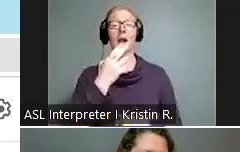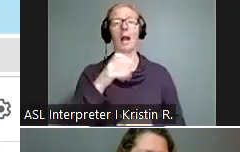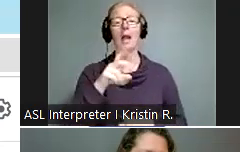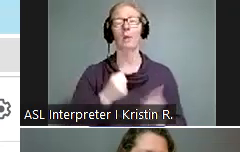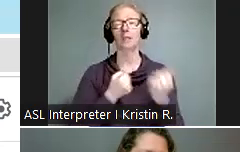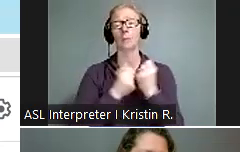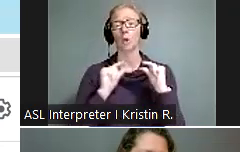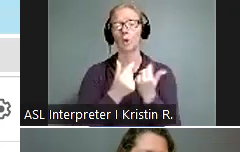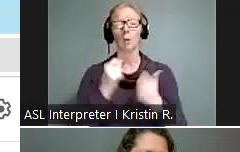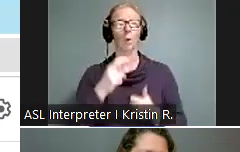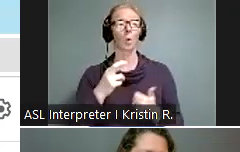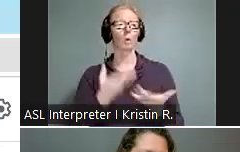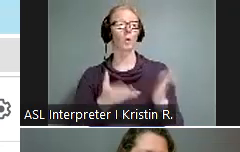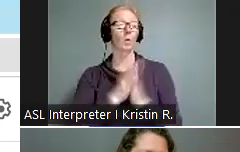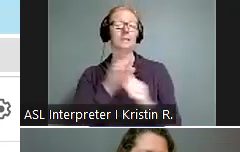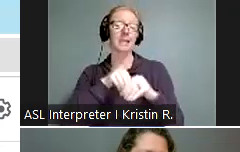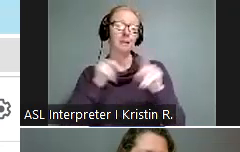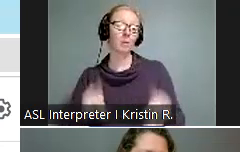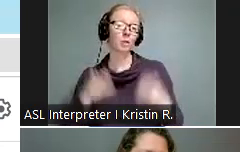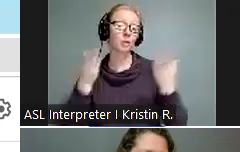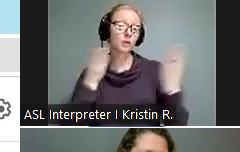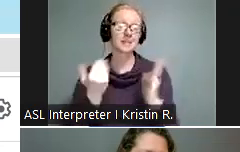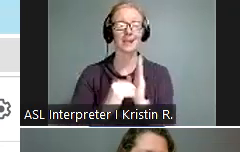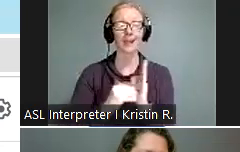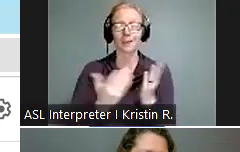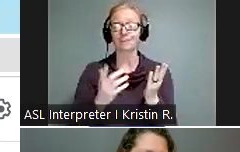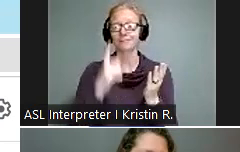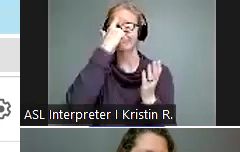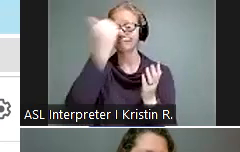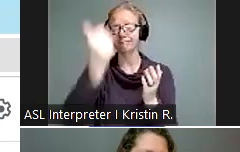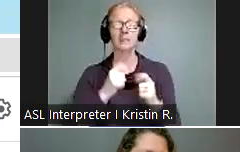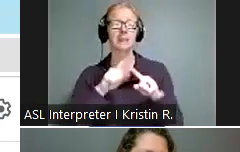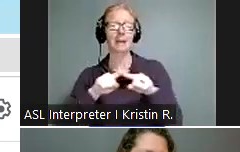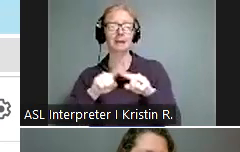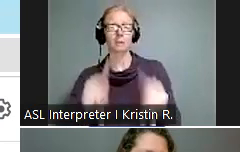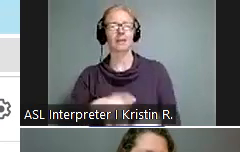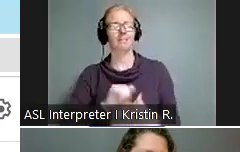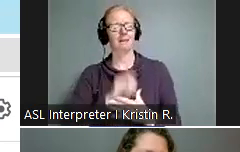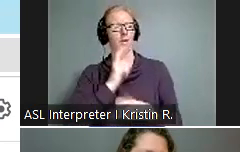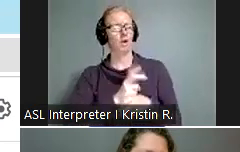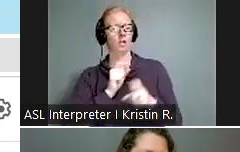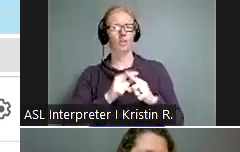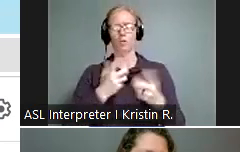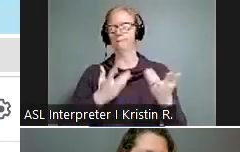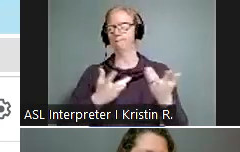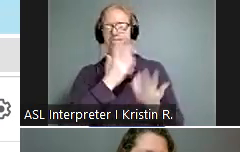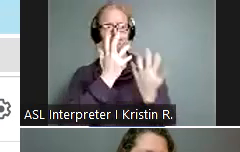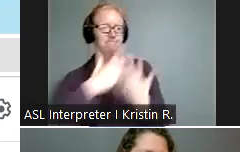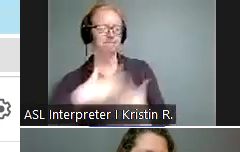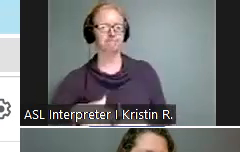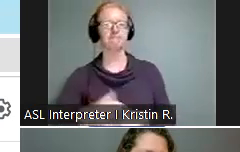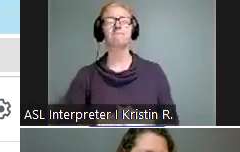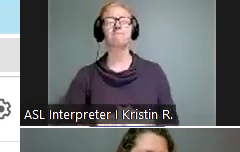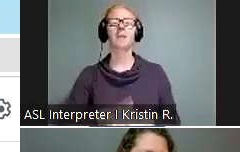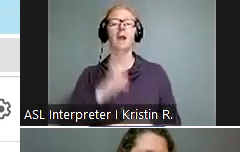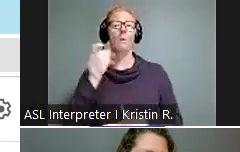or maybe people are requesting in-person services again. That can be really difficult to navigate. And so we wanted to have